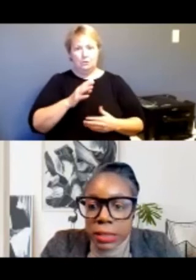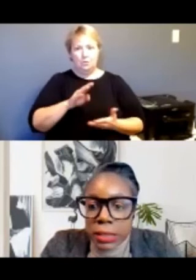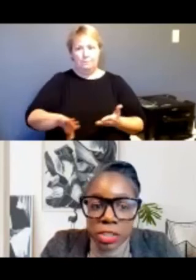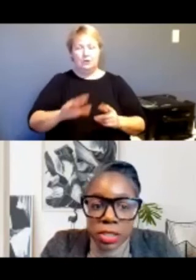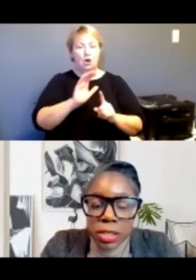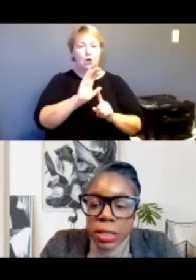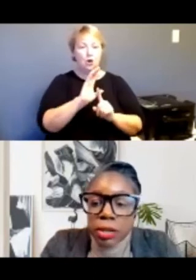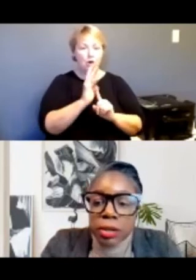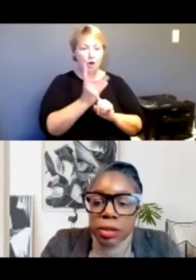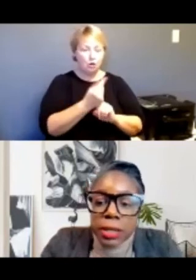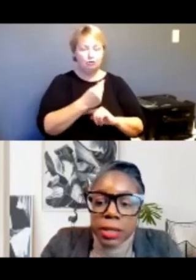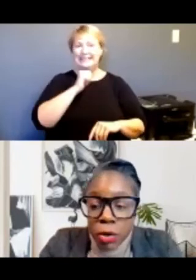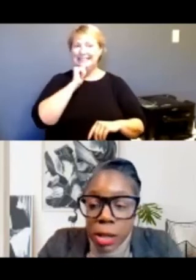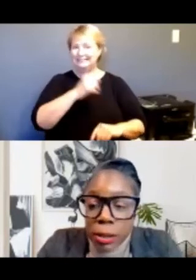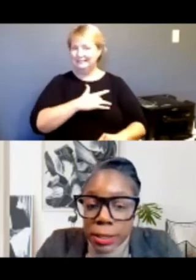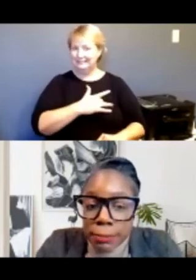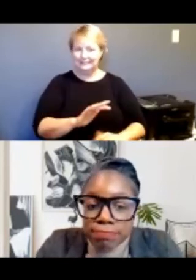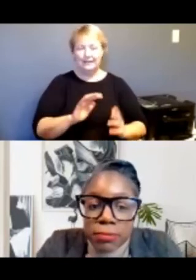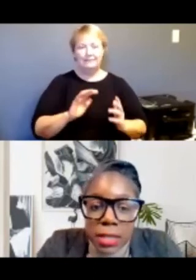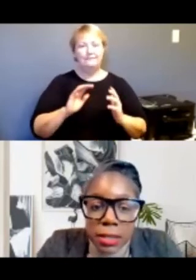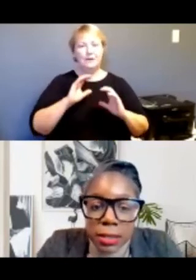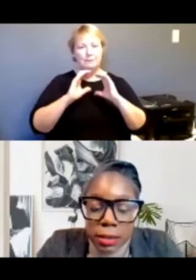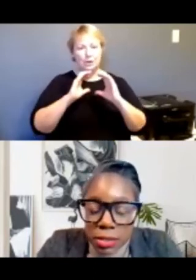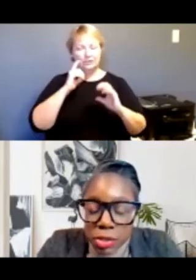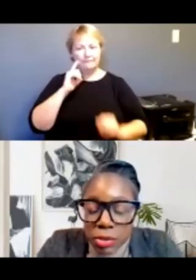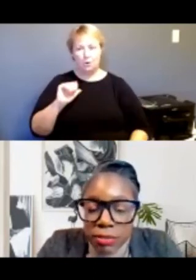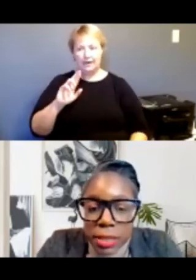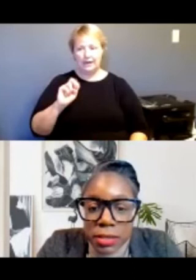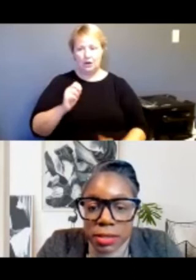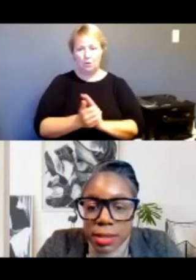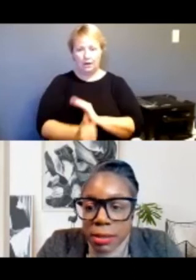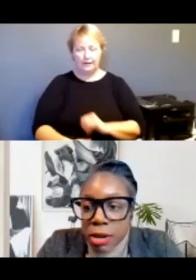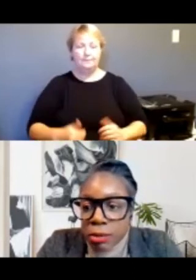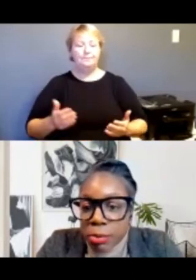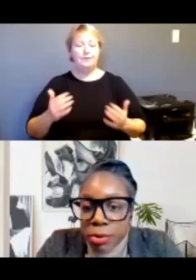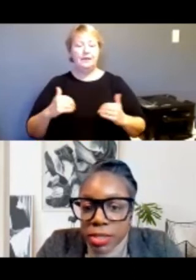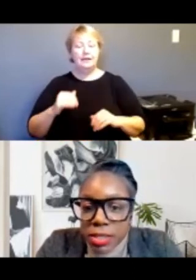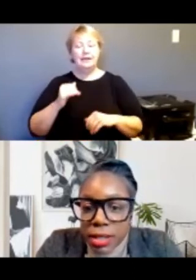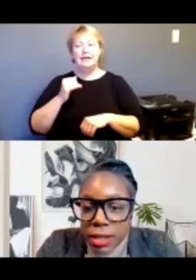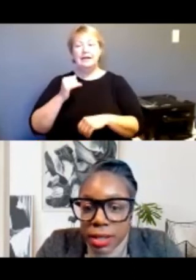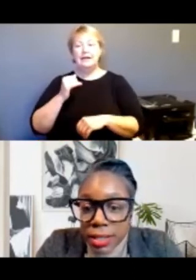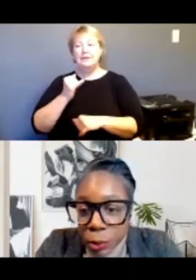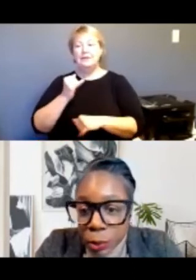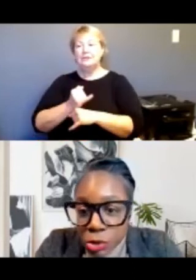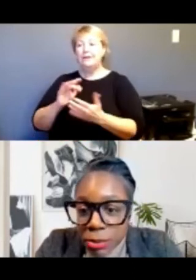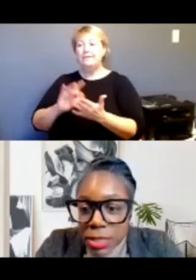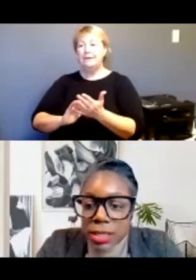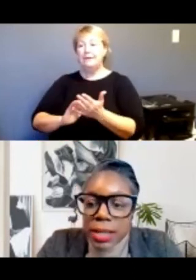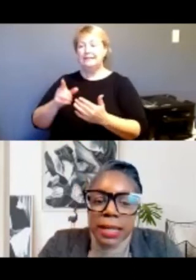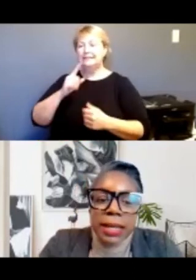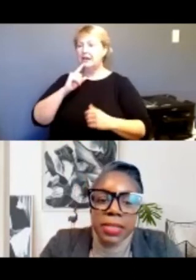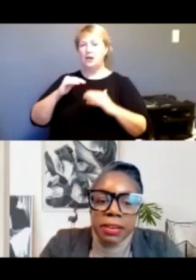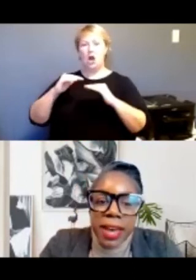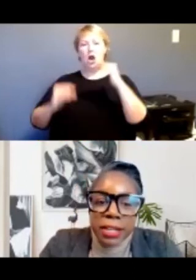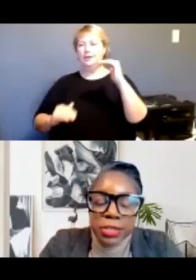insensitive communication on care quality. The Institute of Medicine's landmark report, Unequal Treatment,